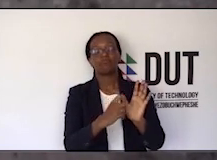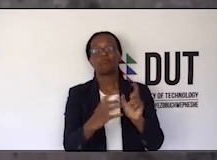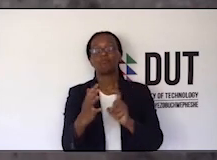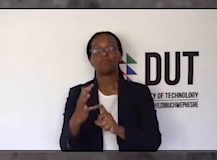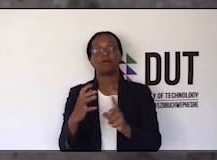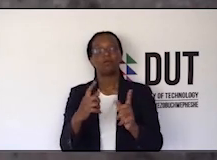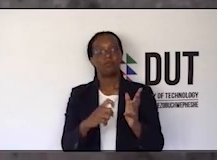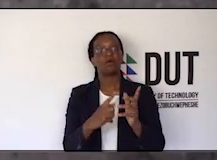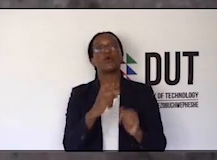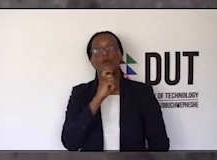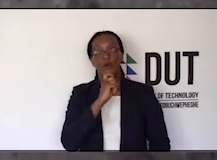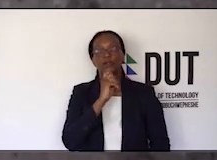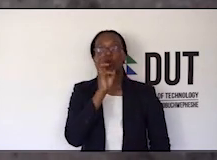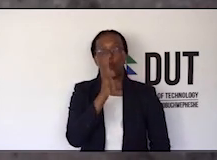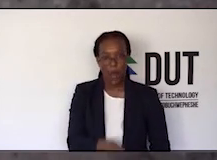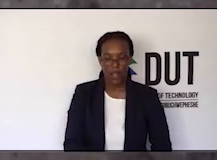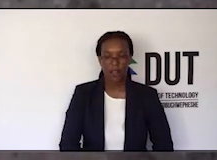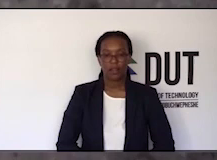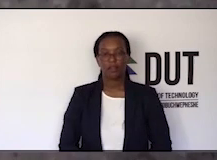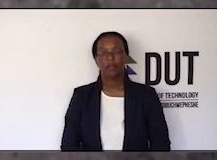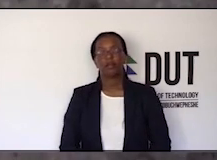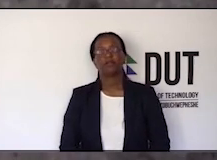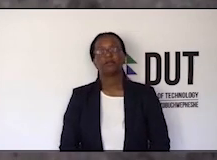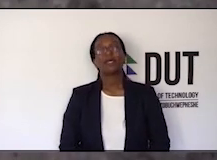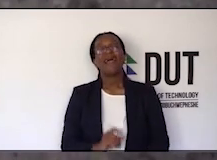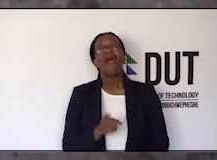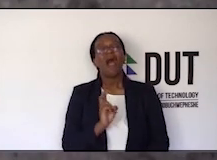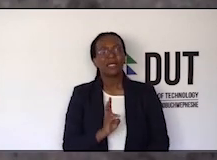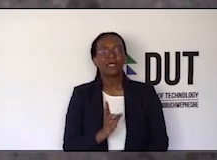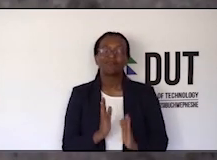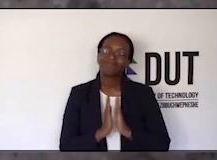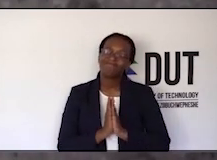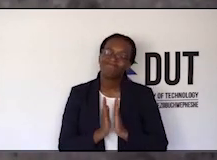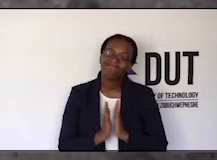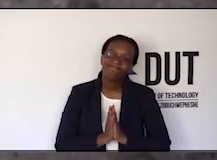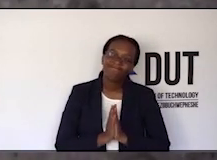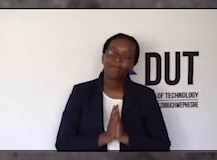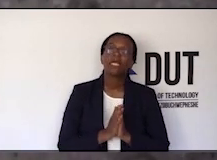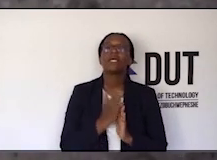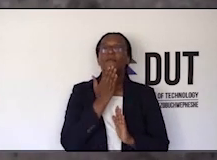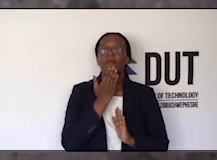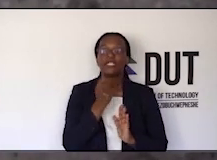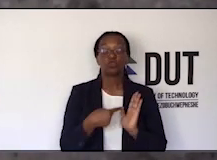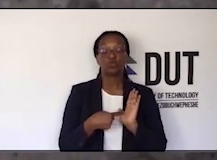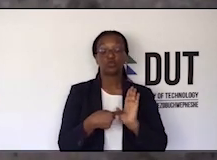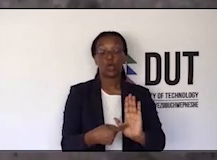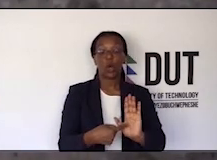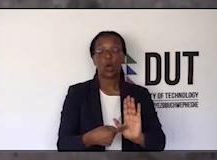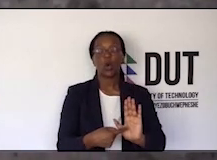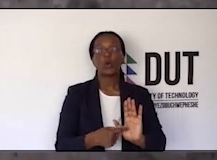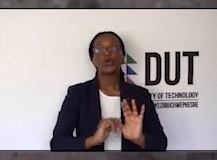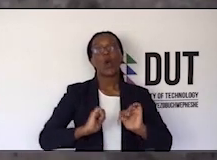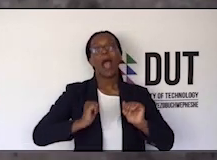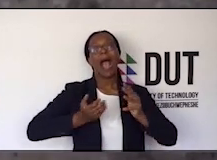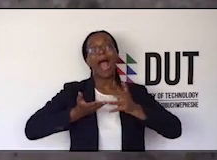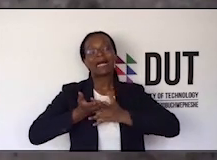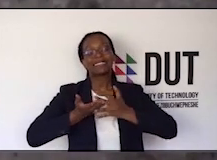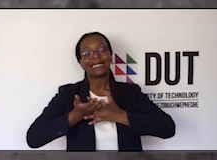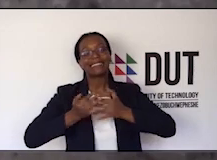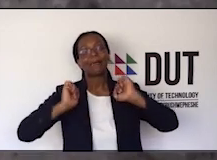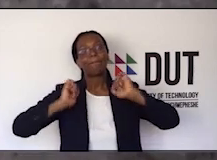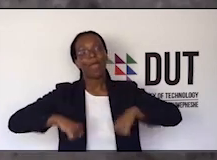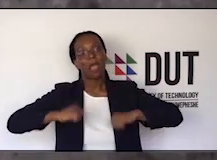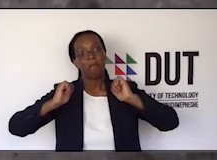sanitized. You will also be requested to produce your permit and or